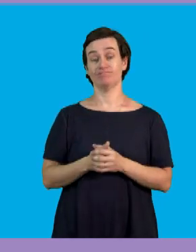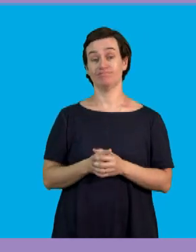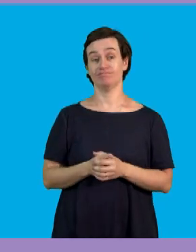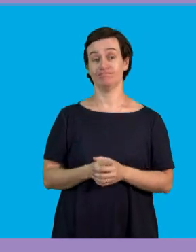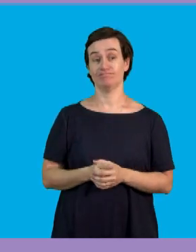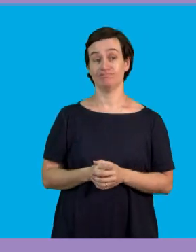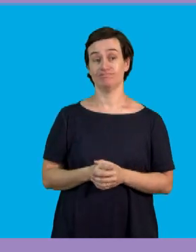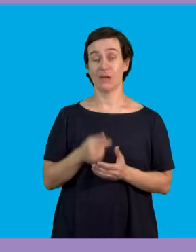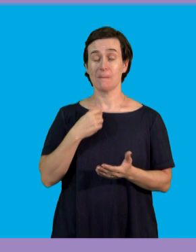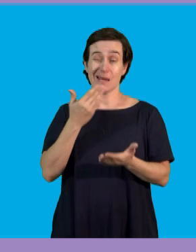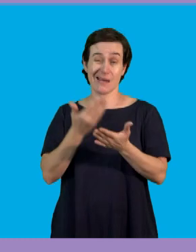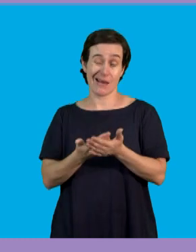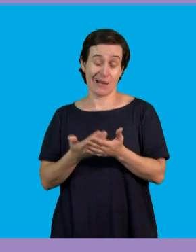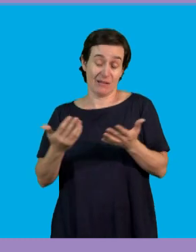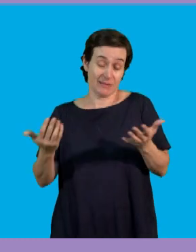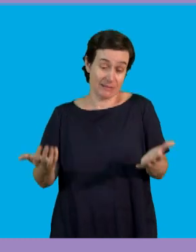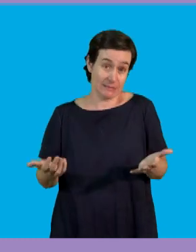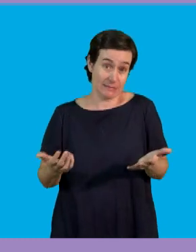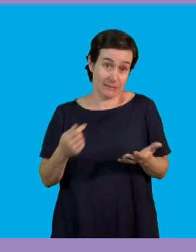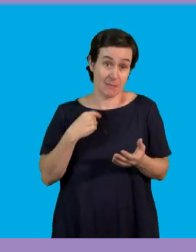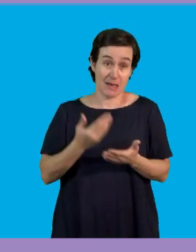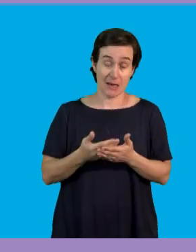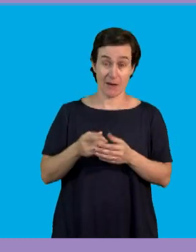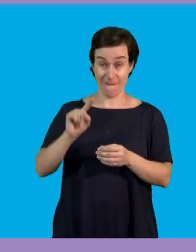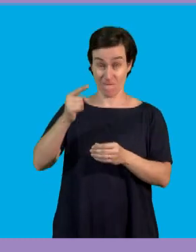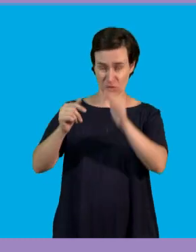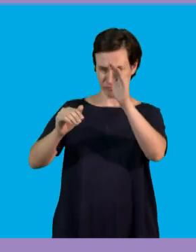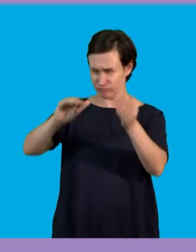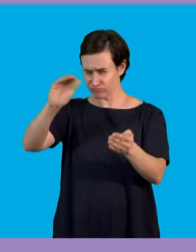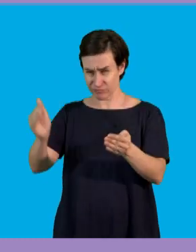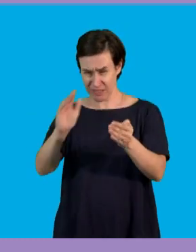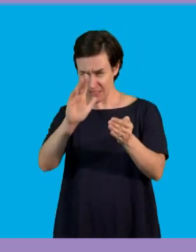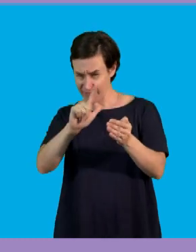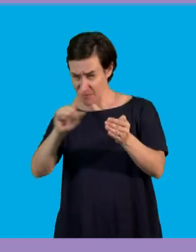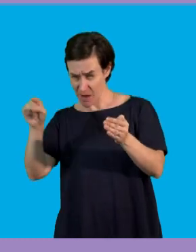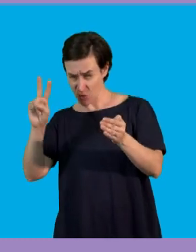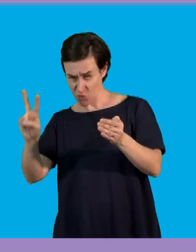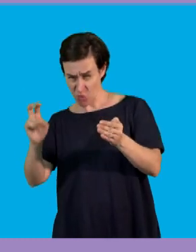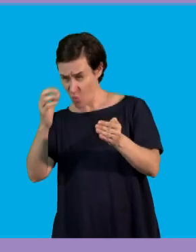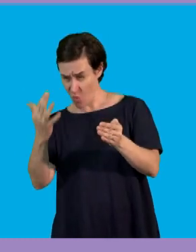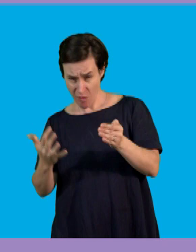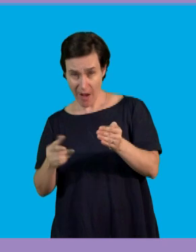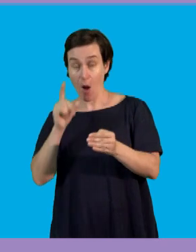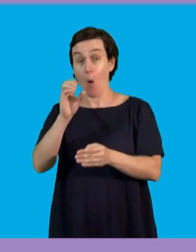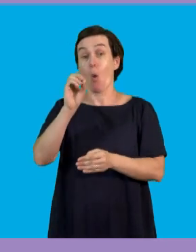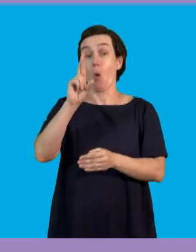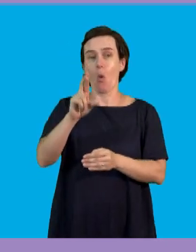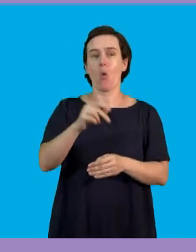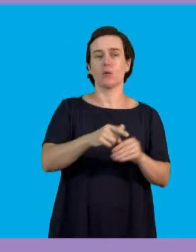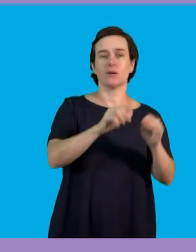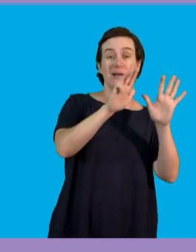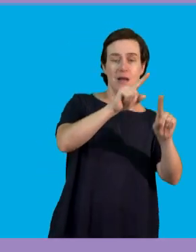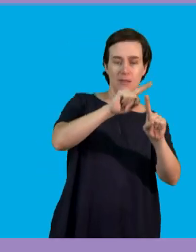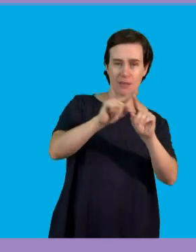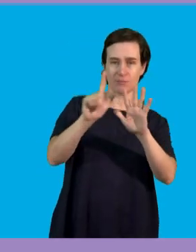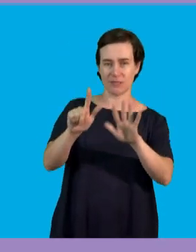you have two choices here. You can either work out what's in the bracket first, say 7 minus 2, or you can use the distributive method